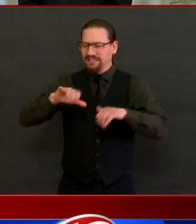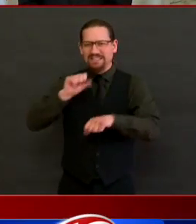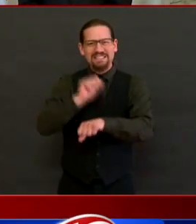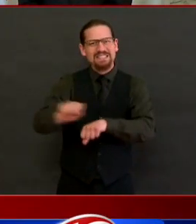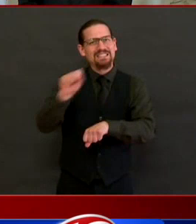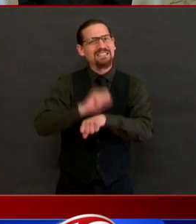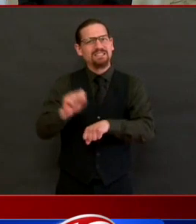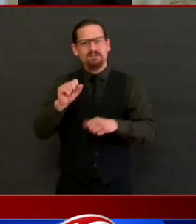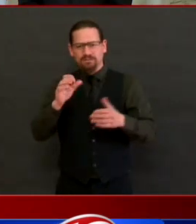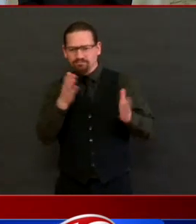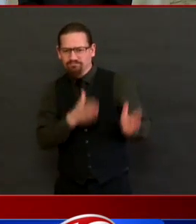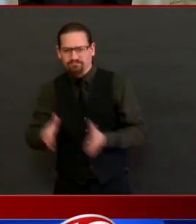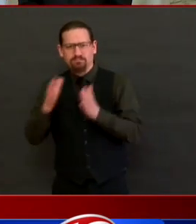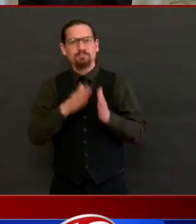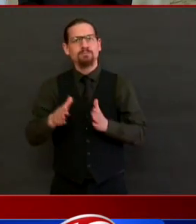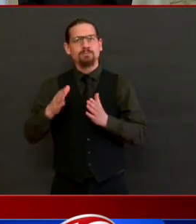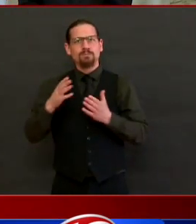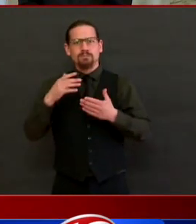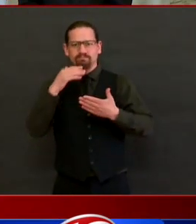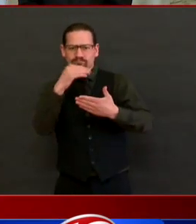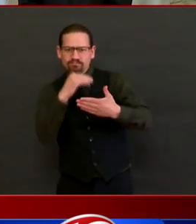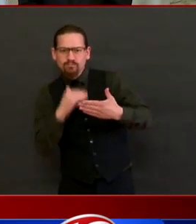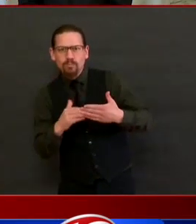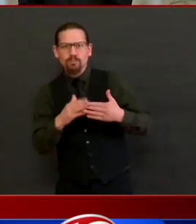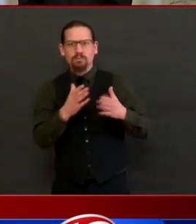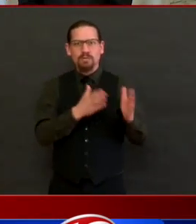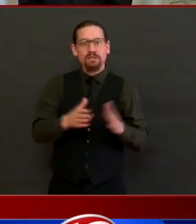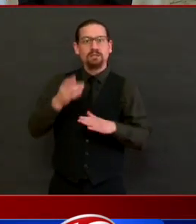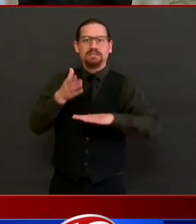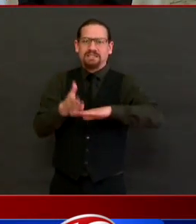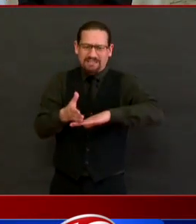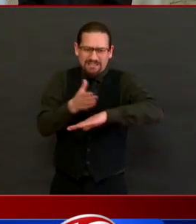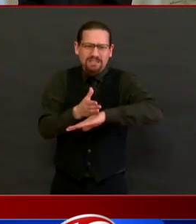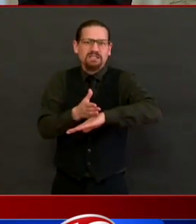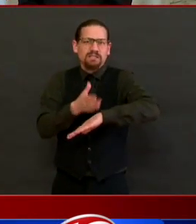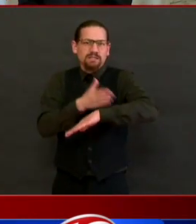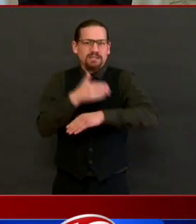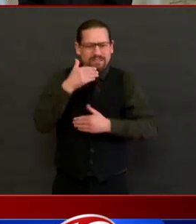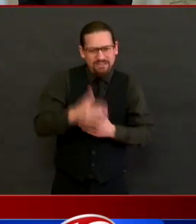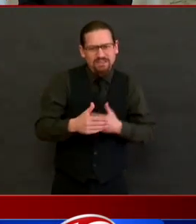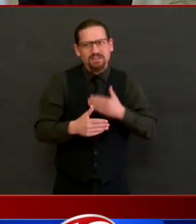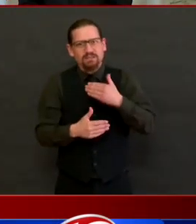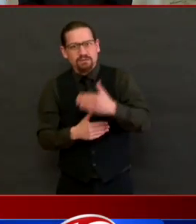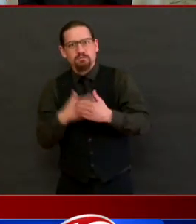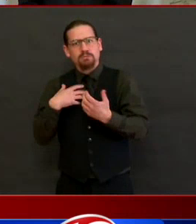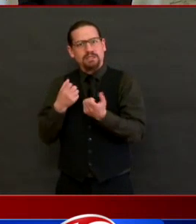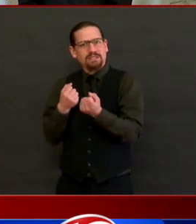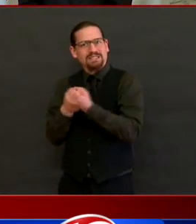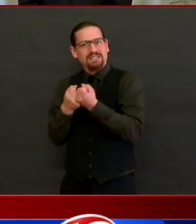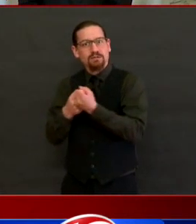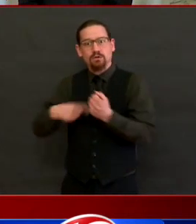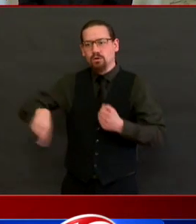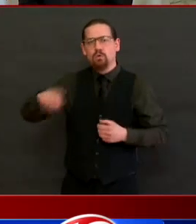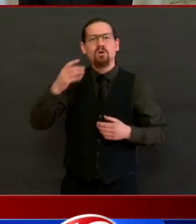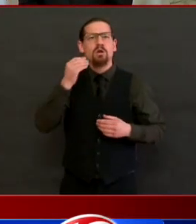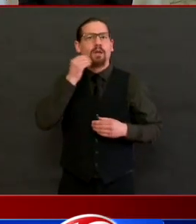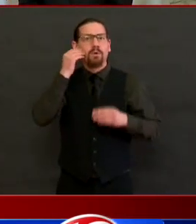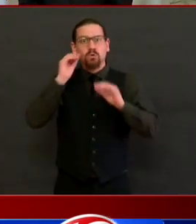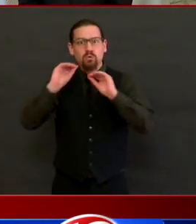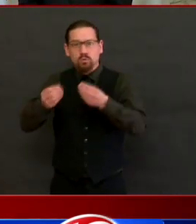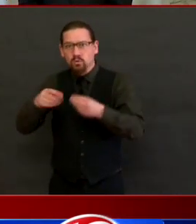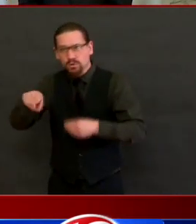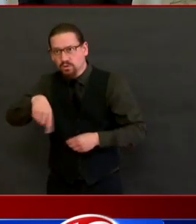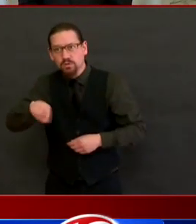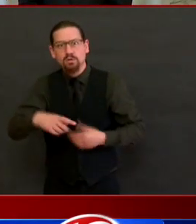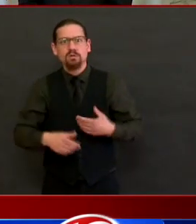know, still homeless, still struggling. Kids who are still having a hard time with access to Wi-Fi. But I'll